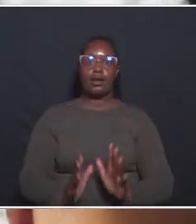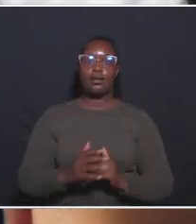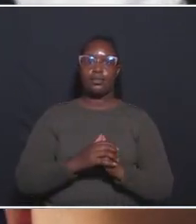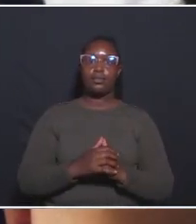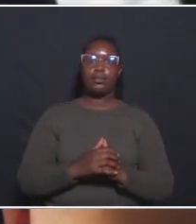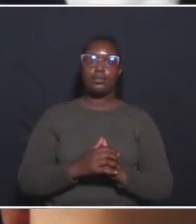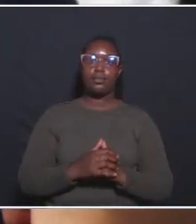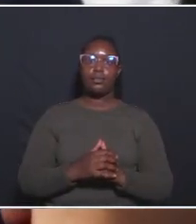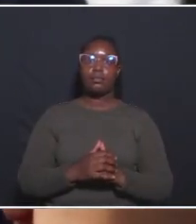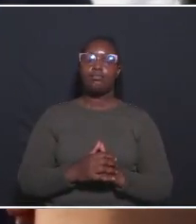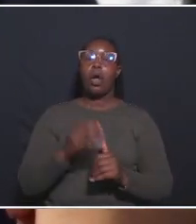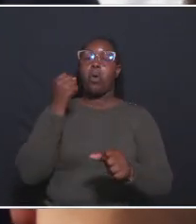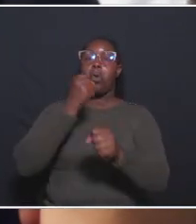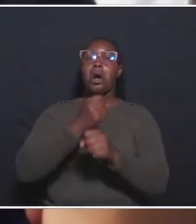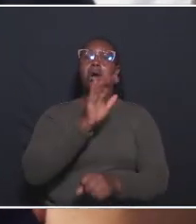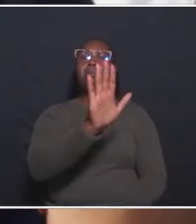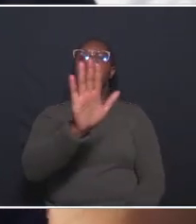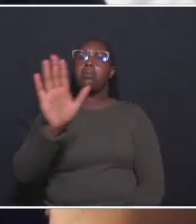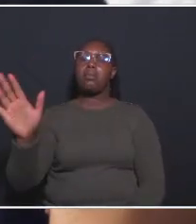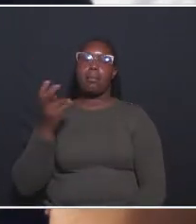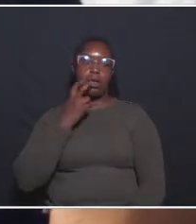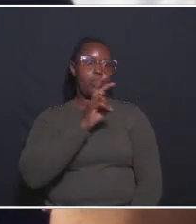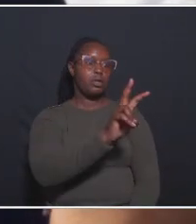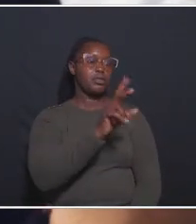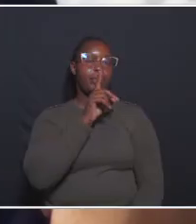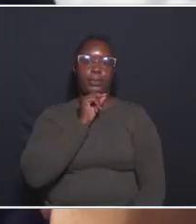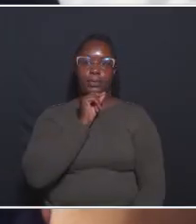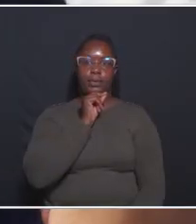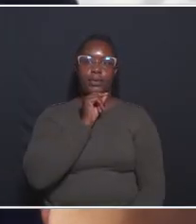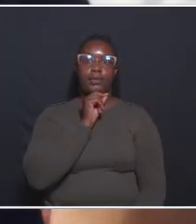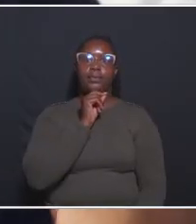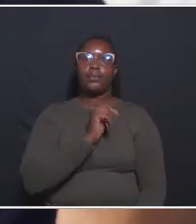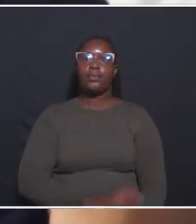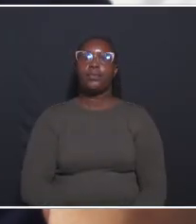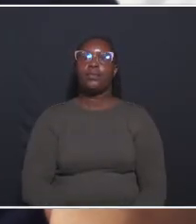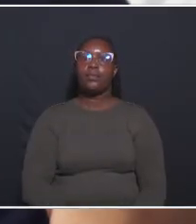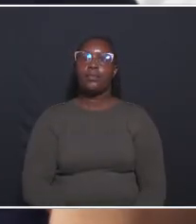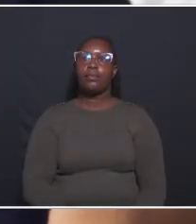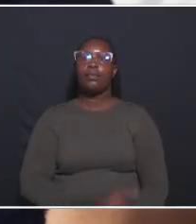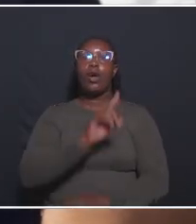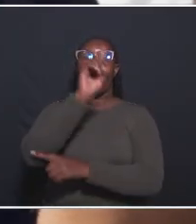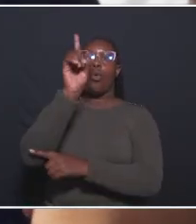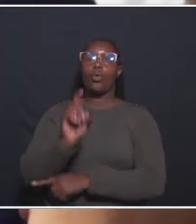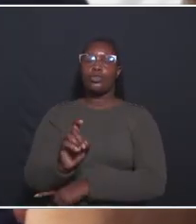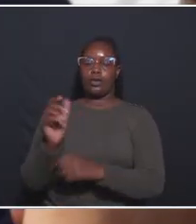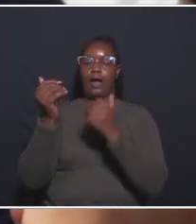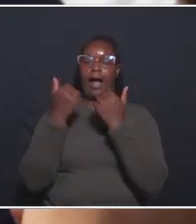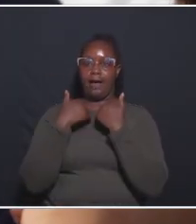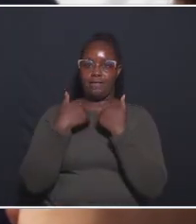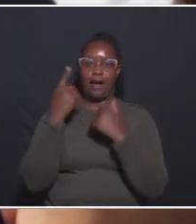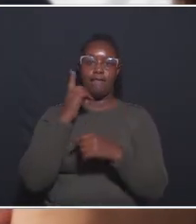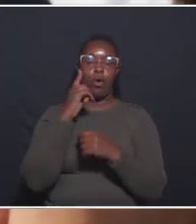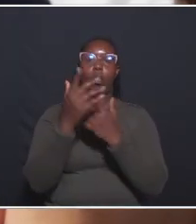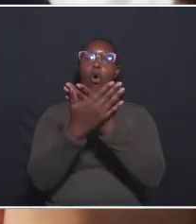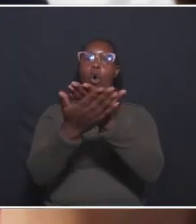every one of your films, at least one. So I have a question for each and every one of you. So